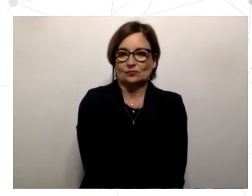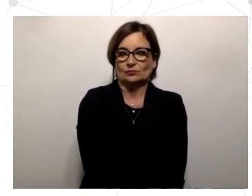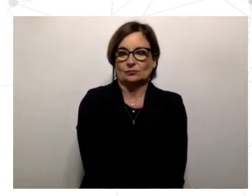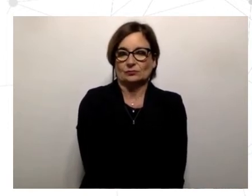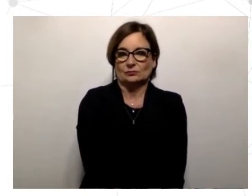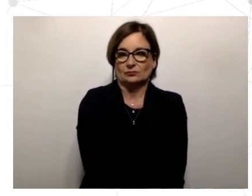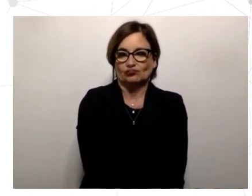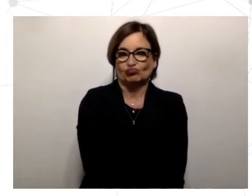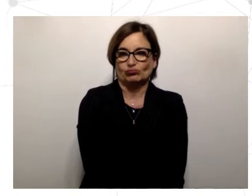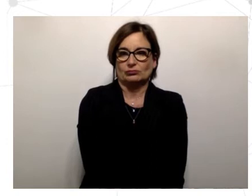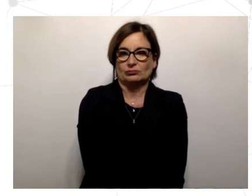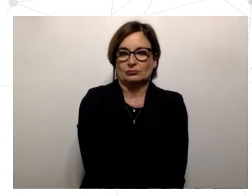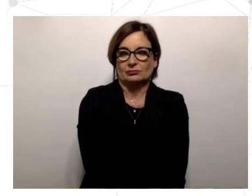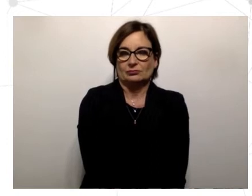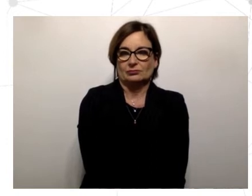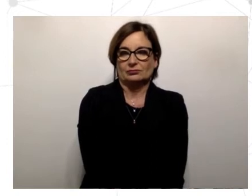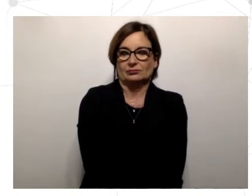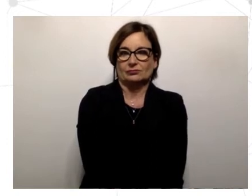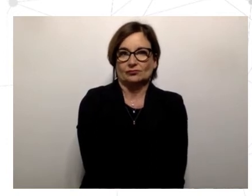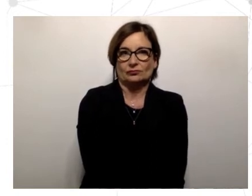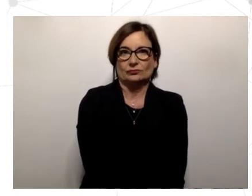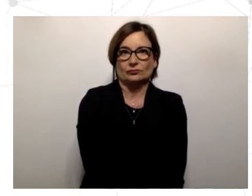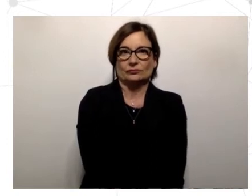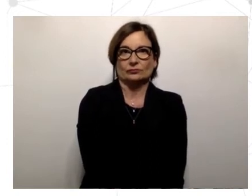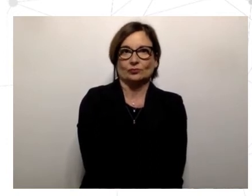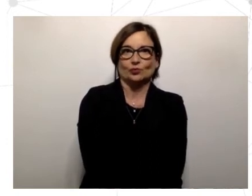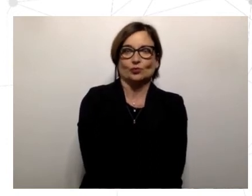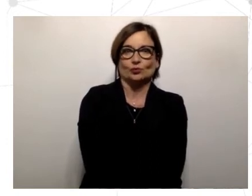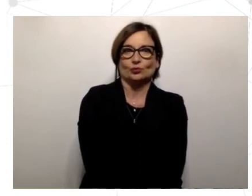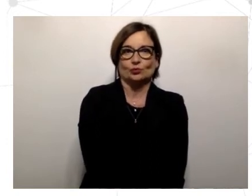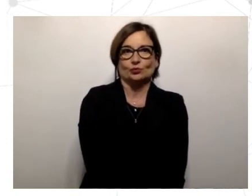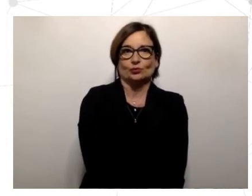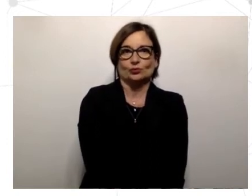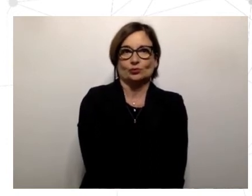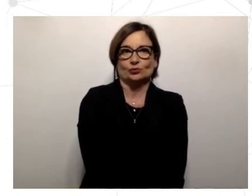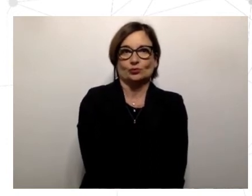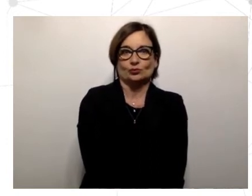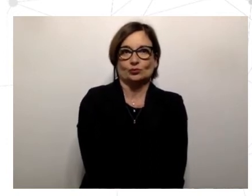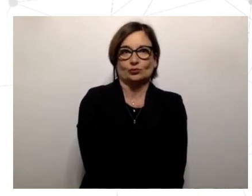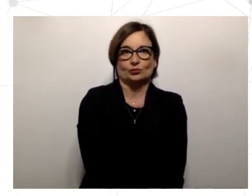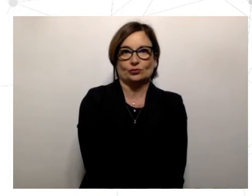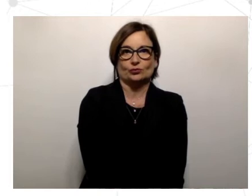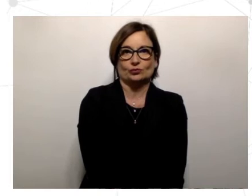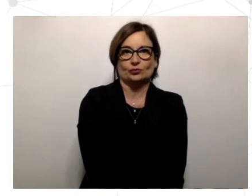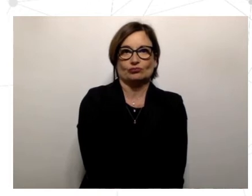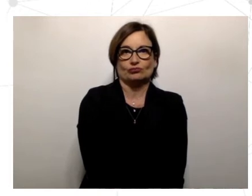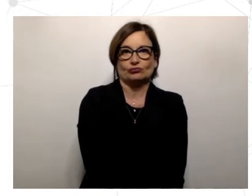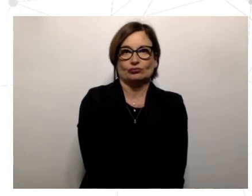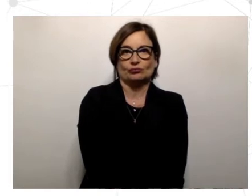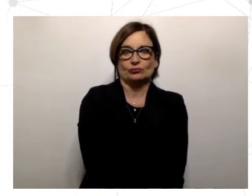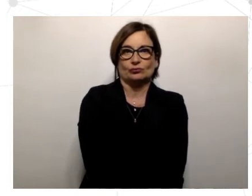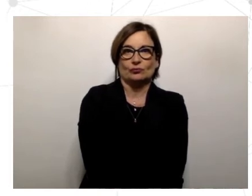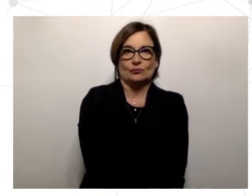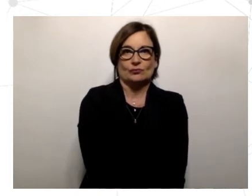for co-designing under the slogan of EDF, nothing about us without us. And